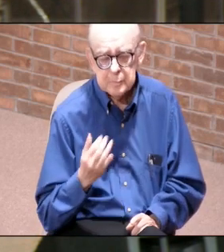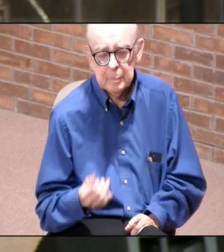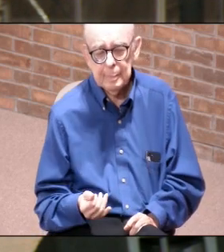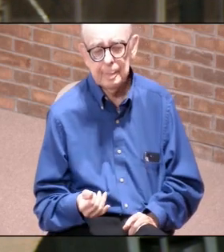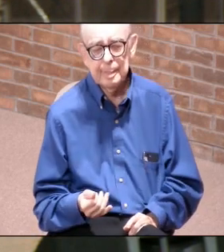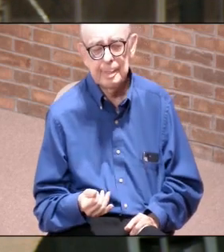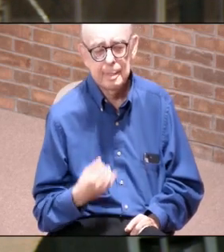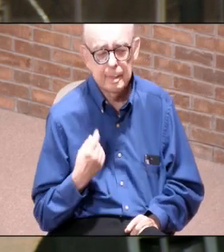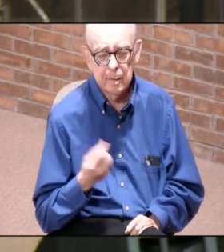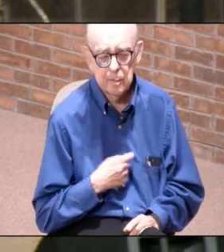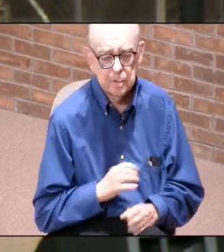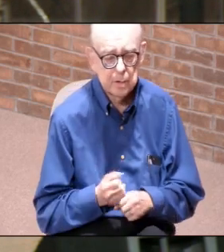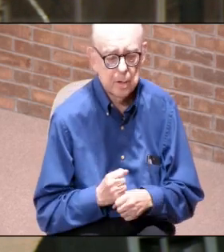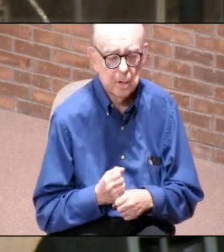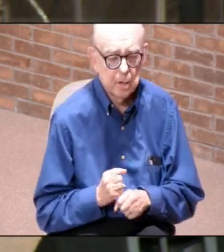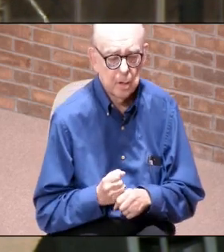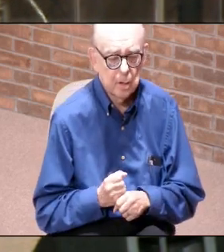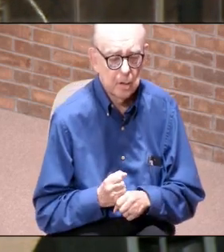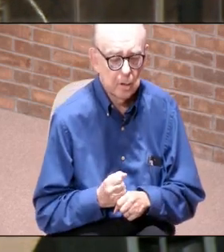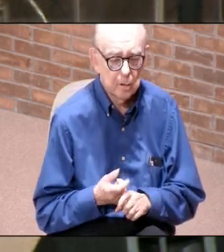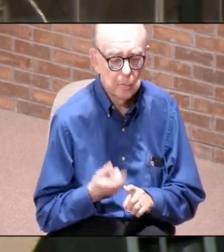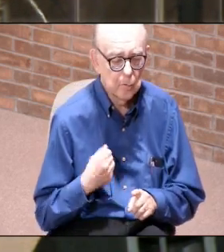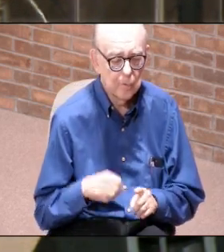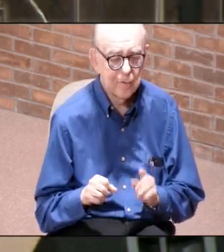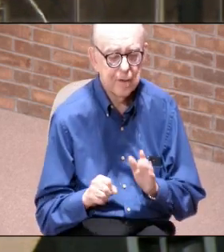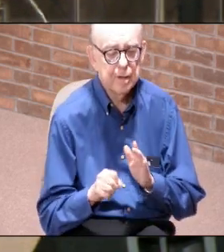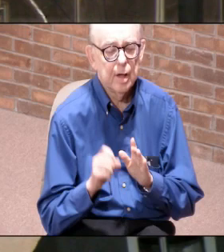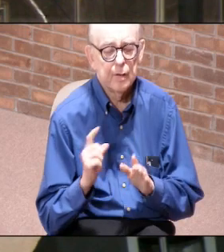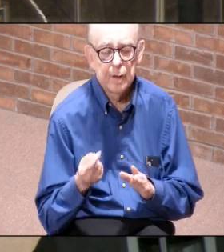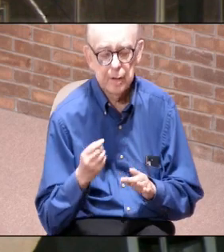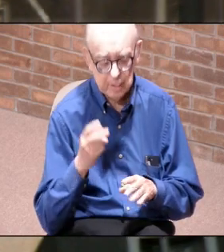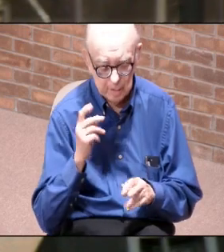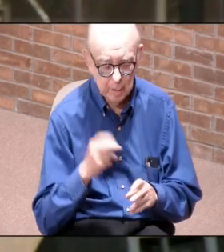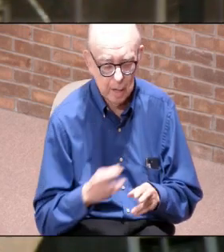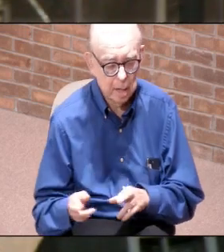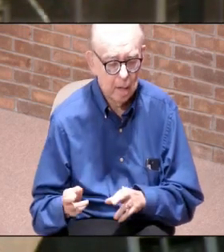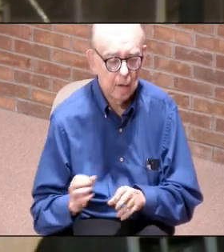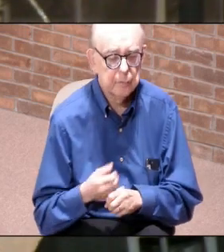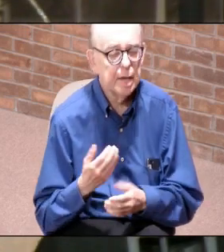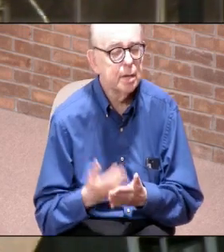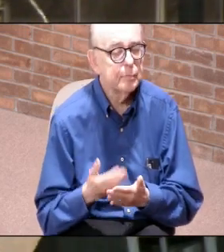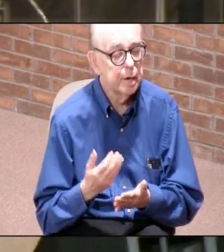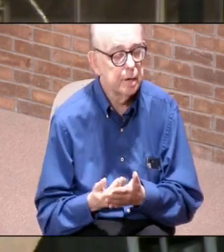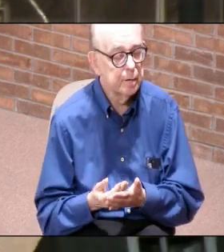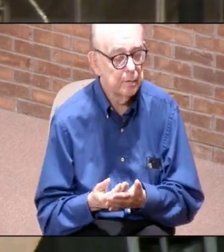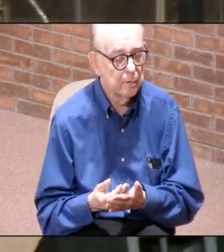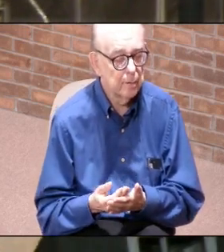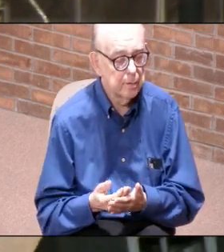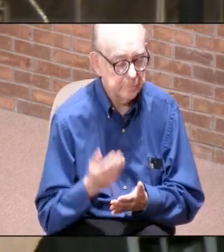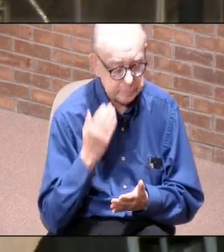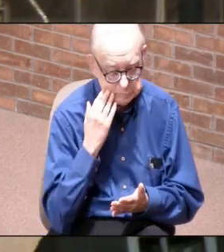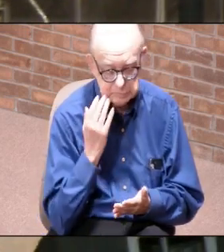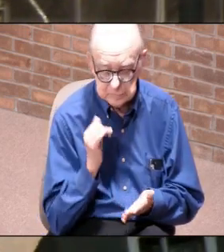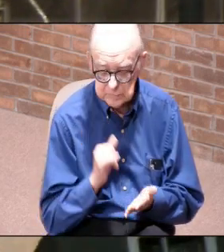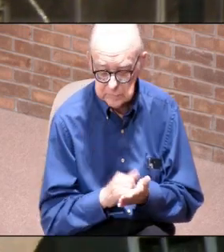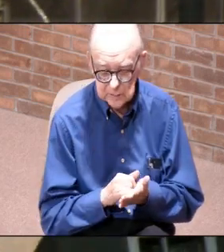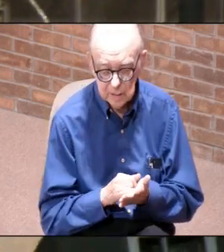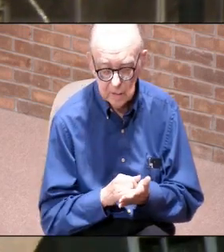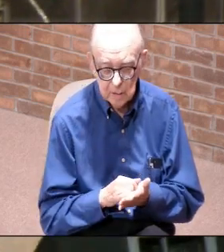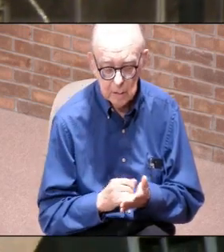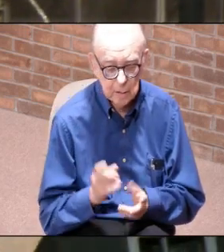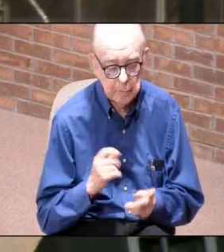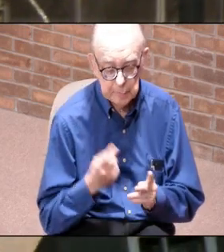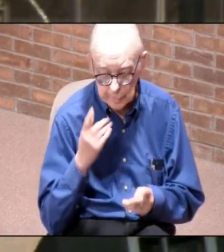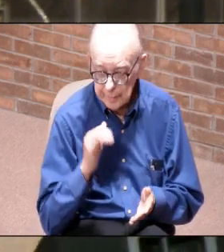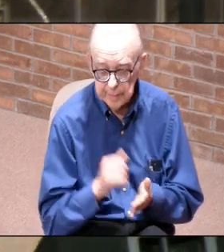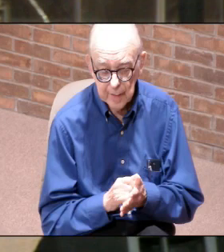because we were made for more than a simple purpose of making money. And I know that's what a lot of